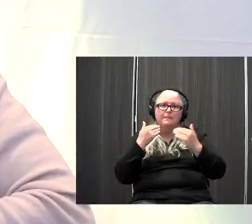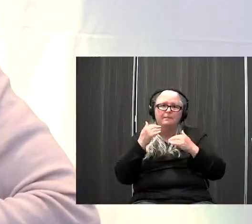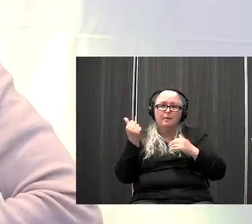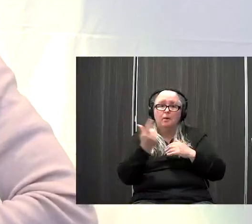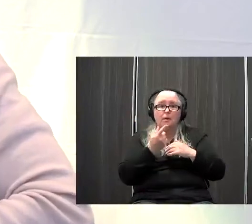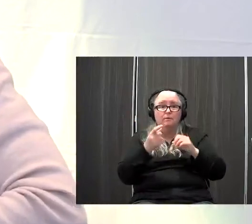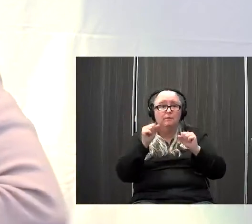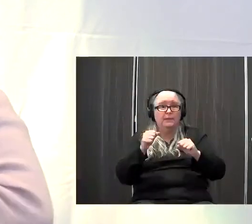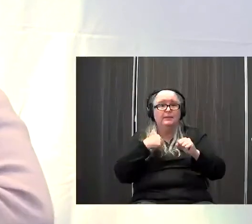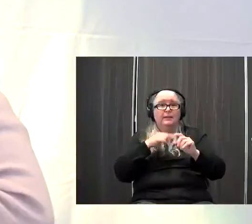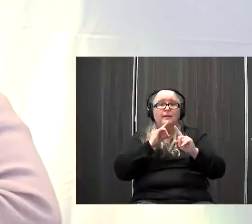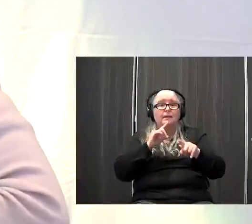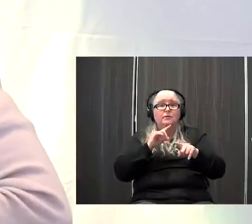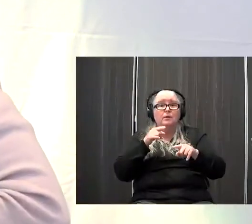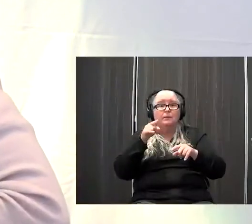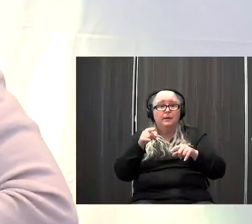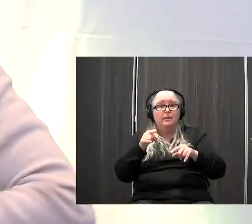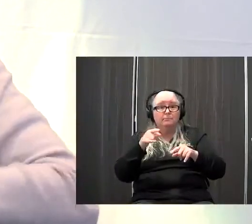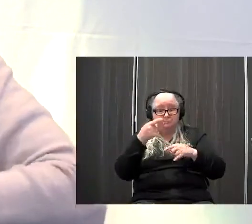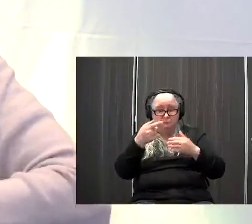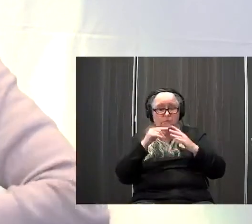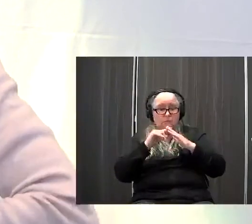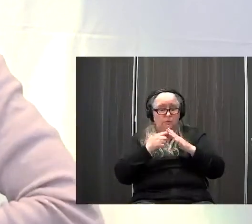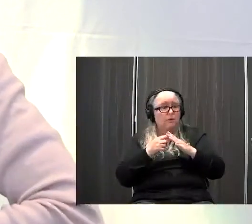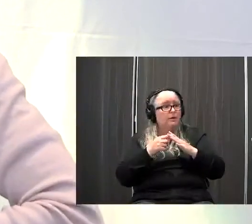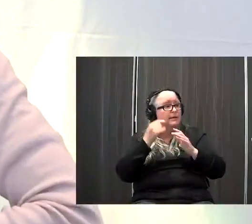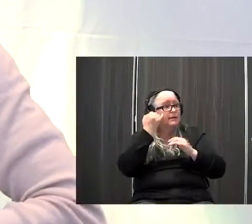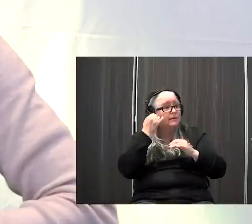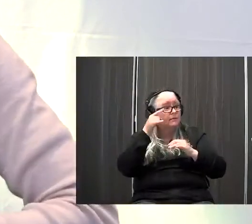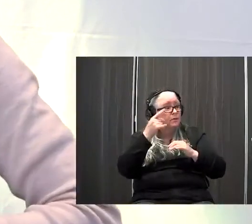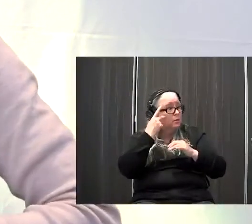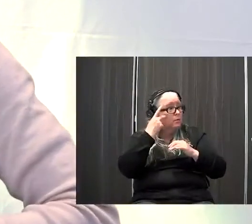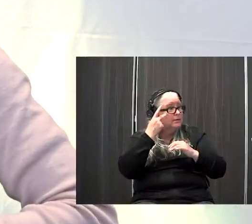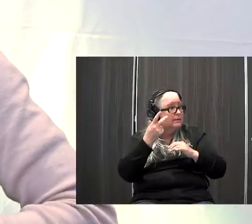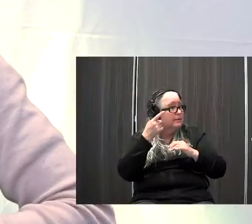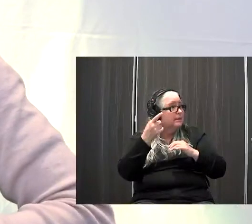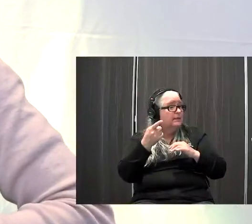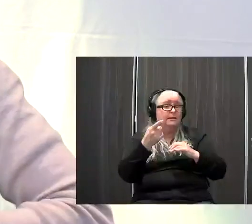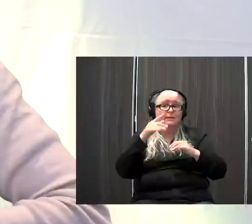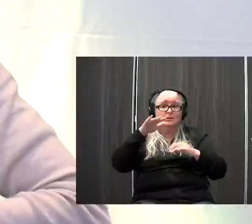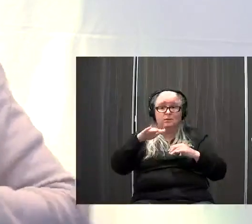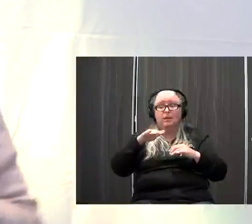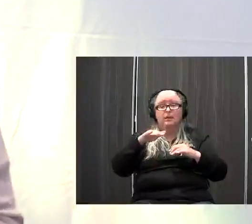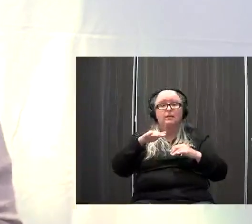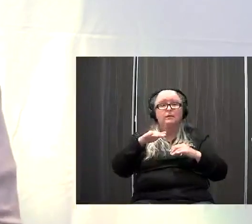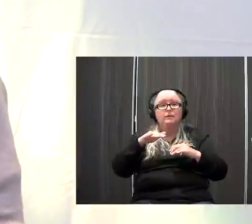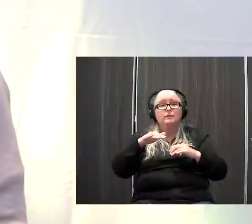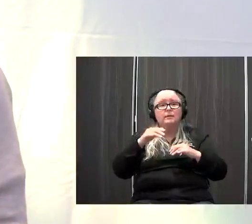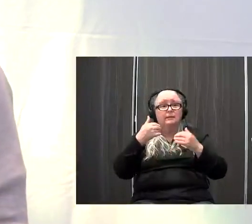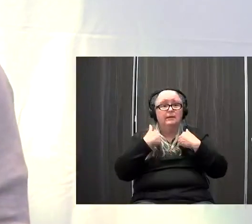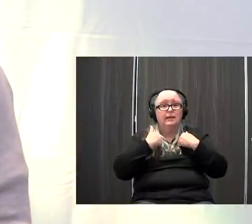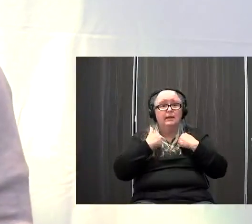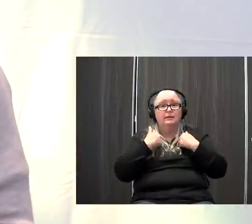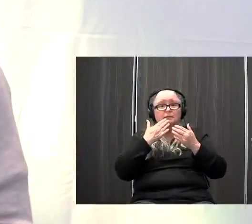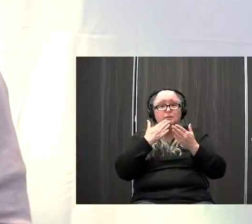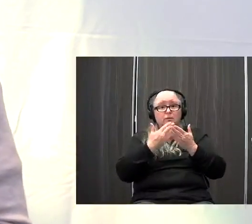answer, but I think I'll have you start, Dr. Risma. When you see a child who is coming to our center from elsewhere, who has pretty well-established